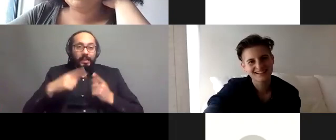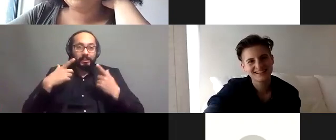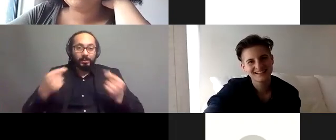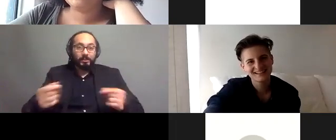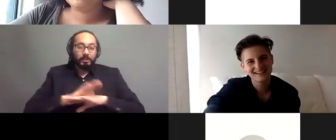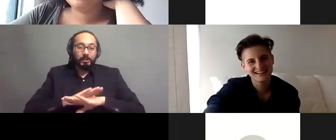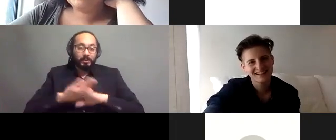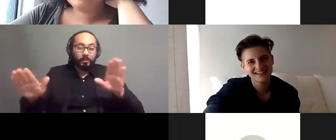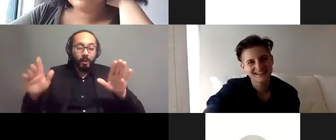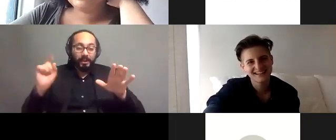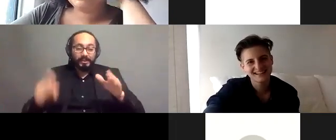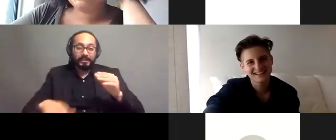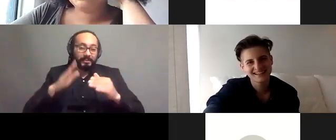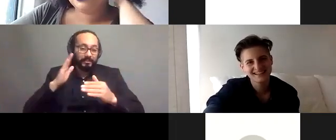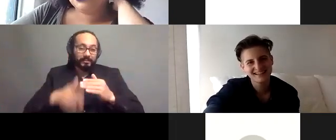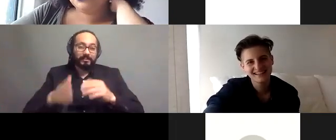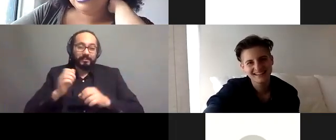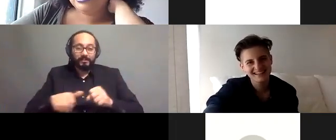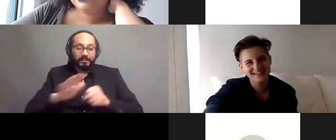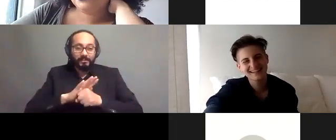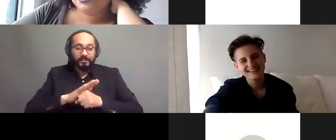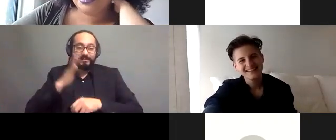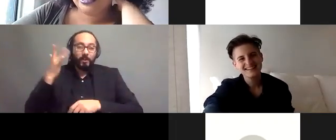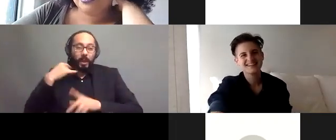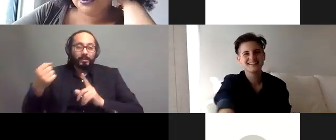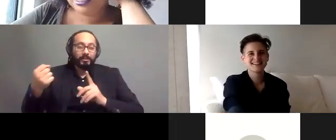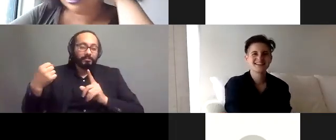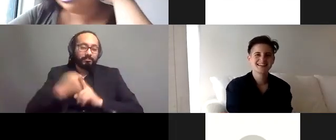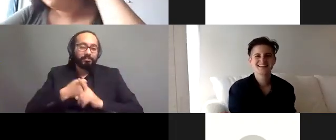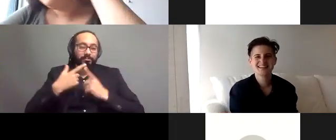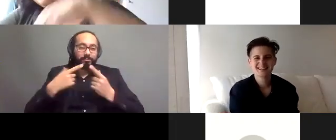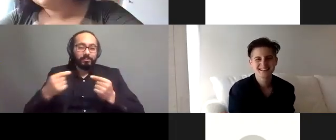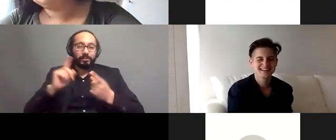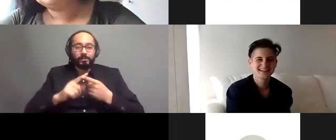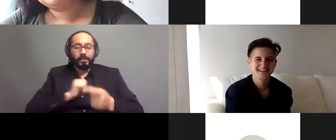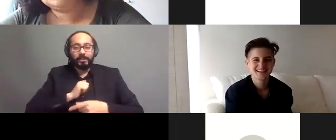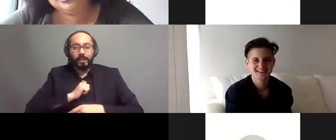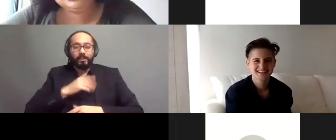to be over. Why did I do this to myself and to everyone?